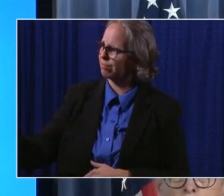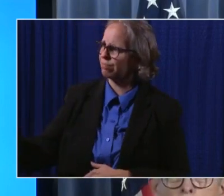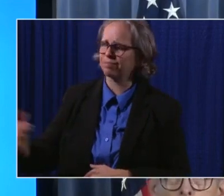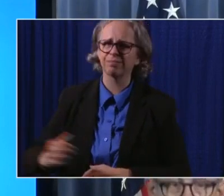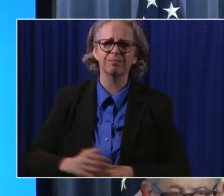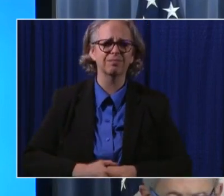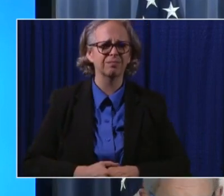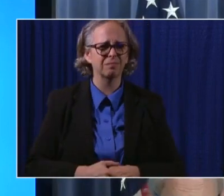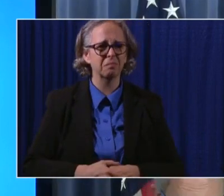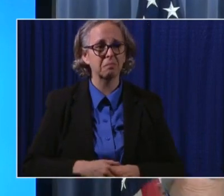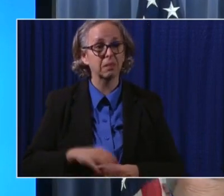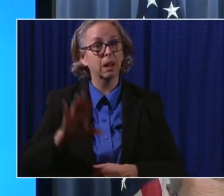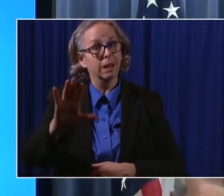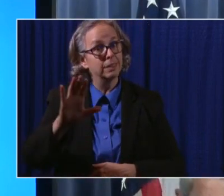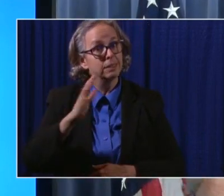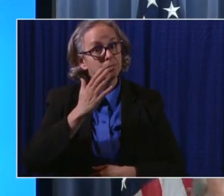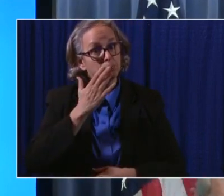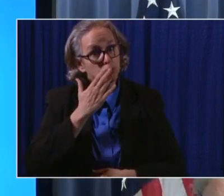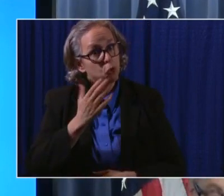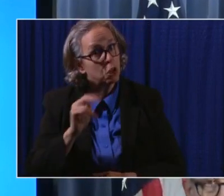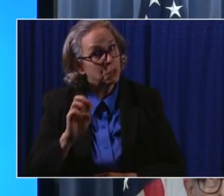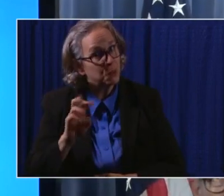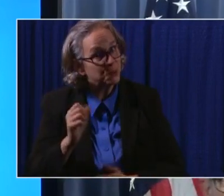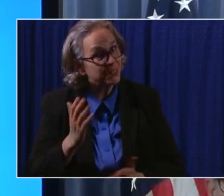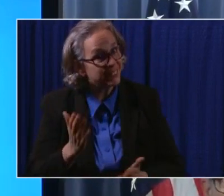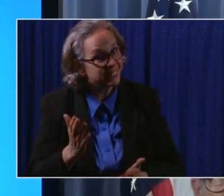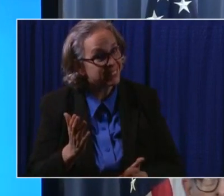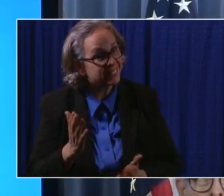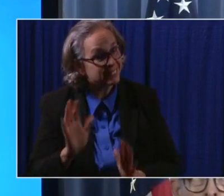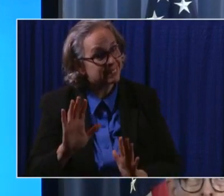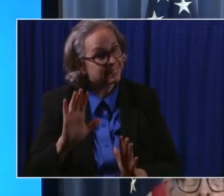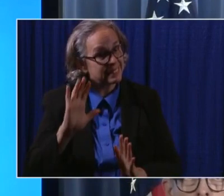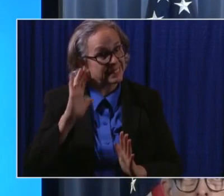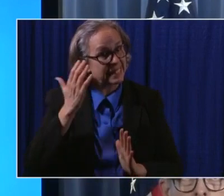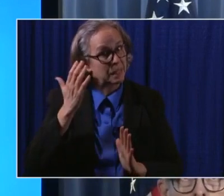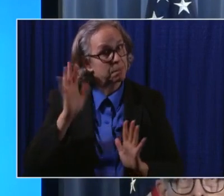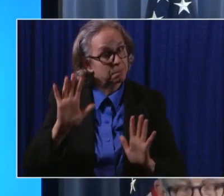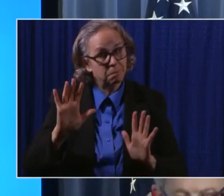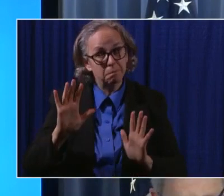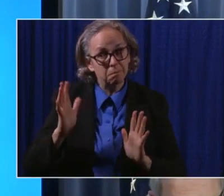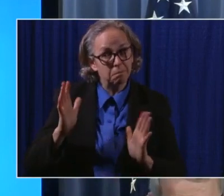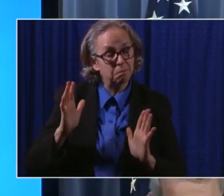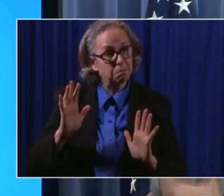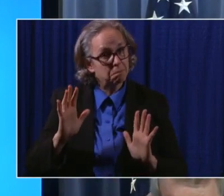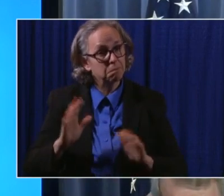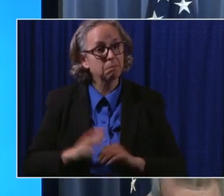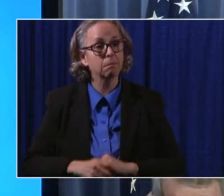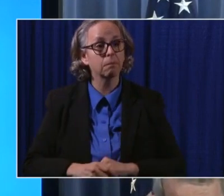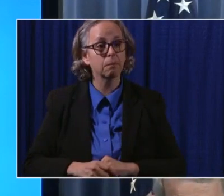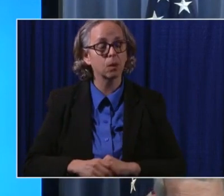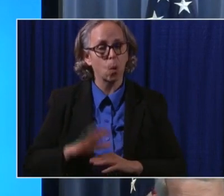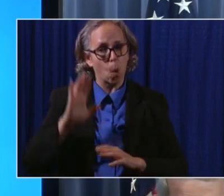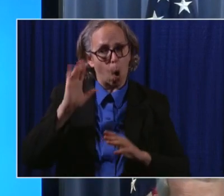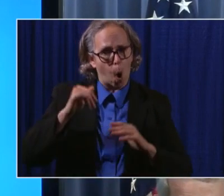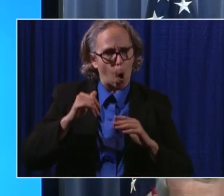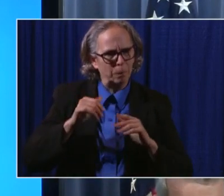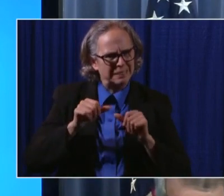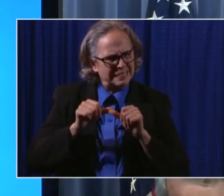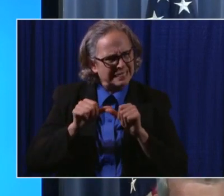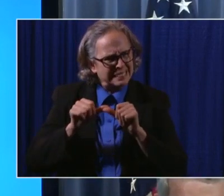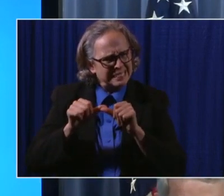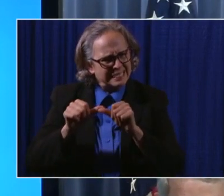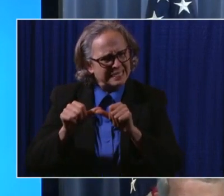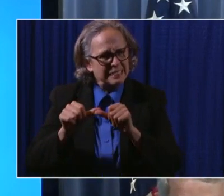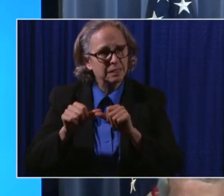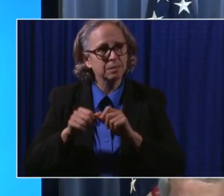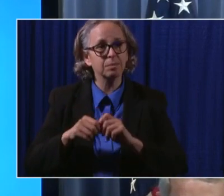news. And this is good news, and we certainly hope this trend continues. This